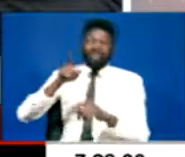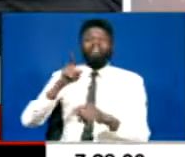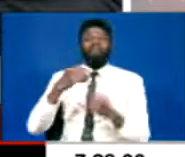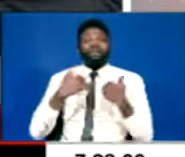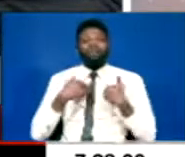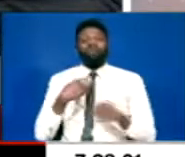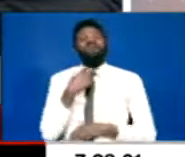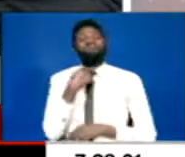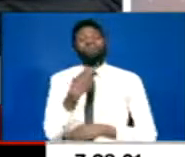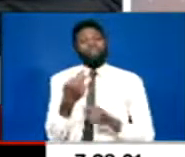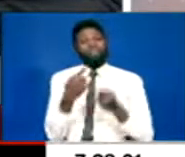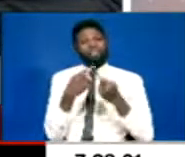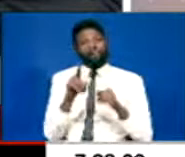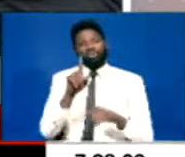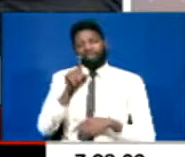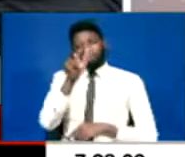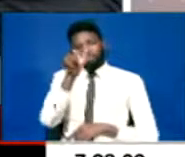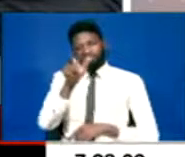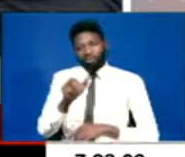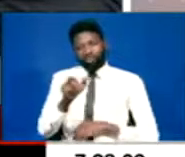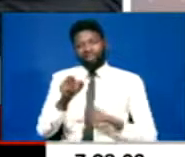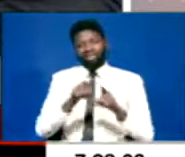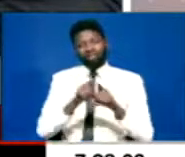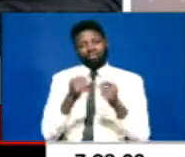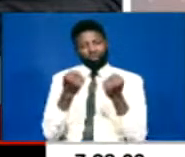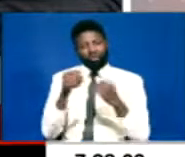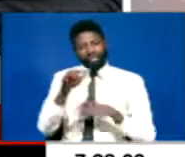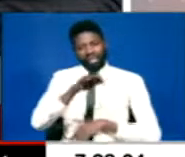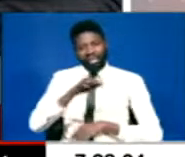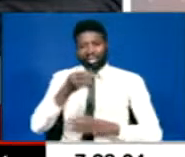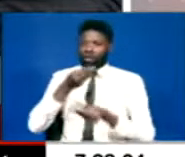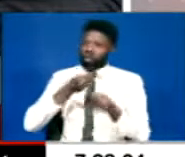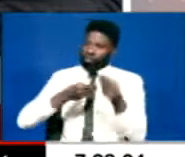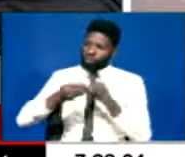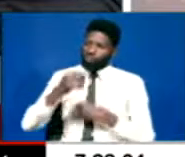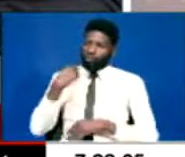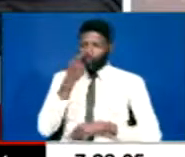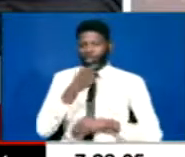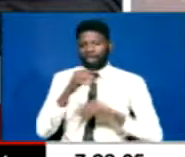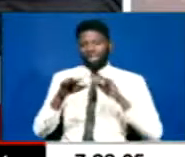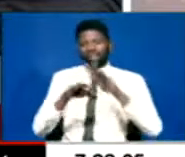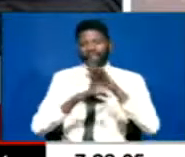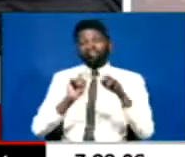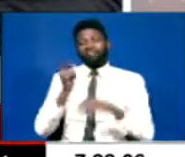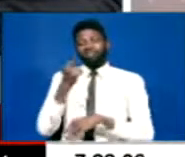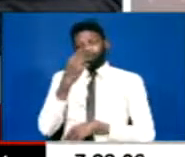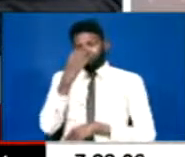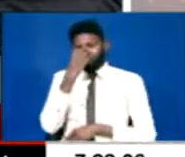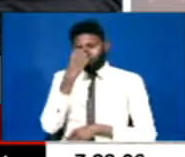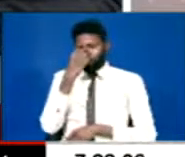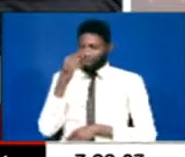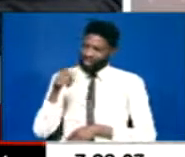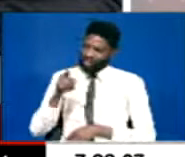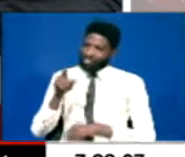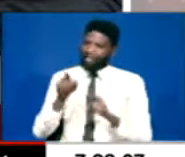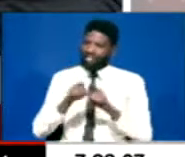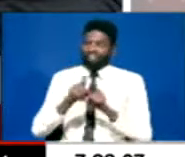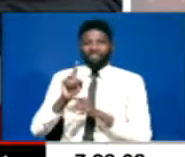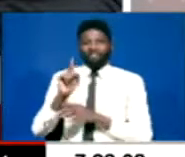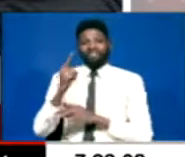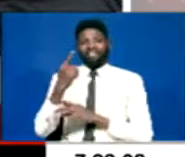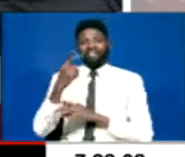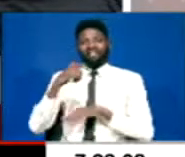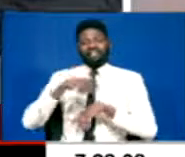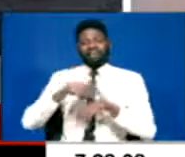quite going strong on matters economy is one Deputy President William Ruto, who is making his first stab at the